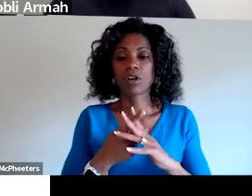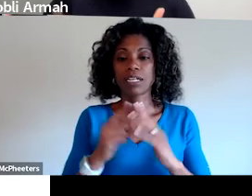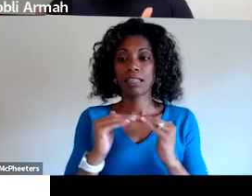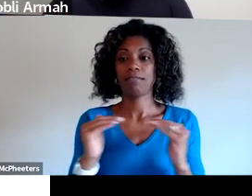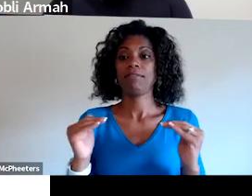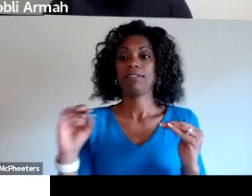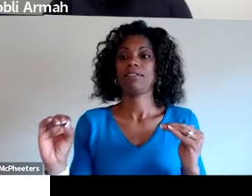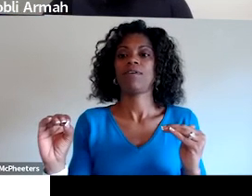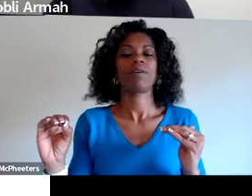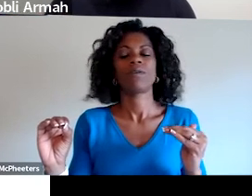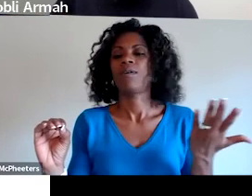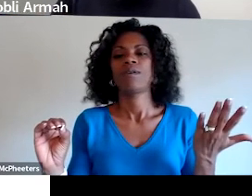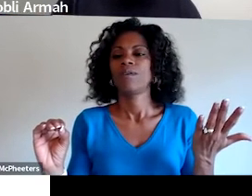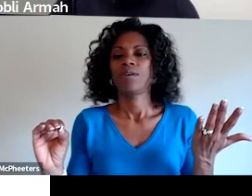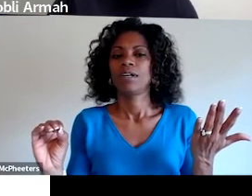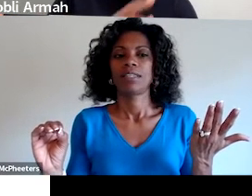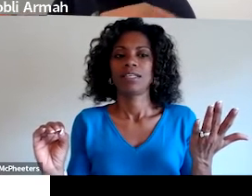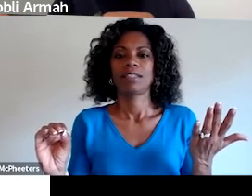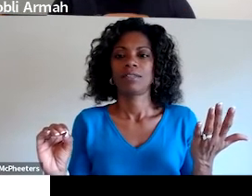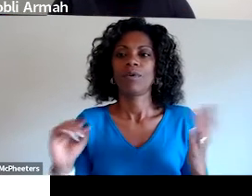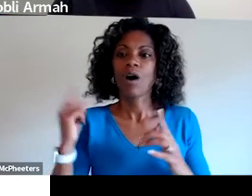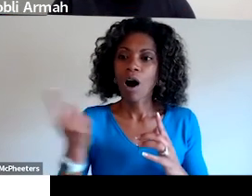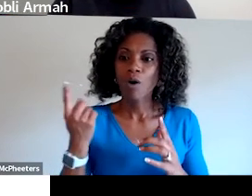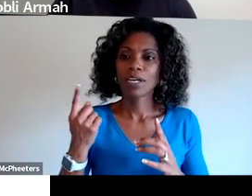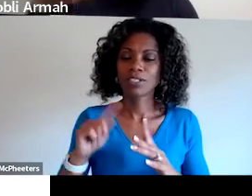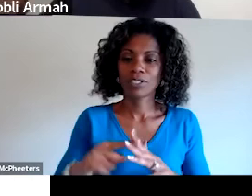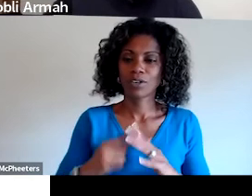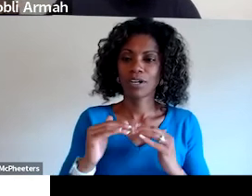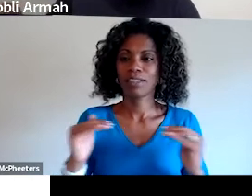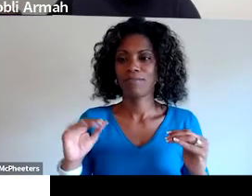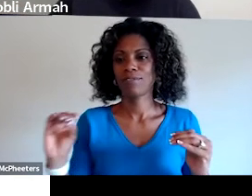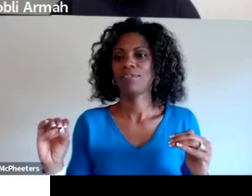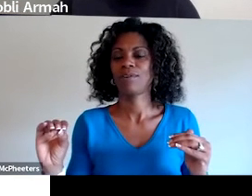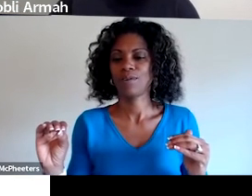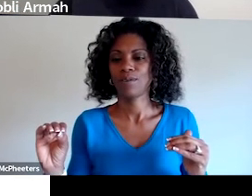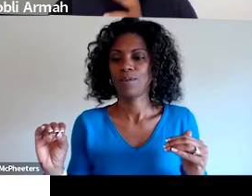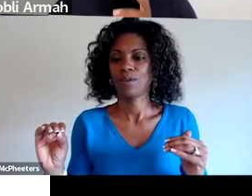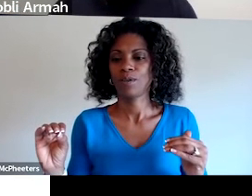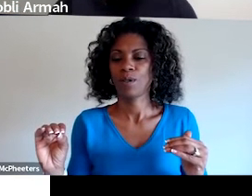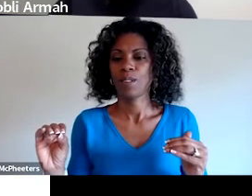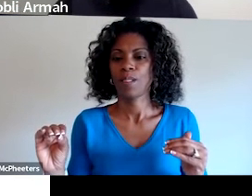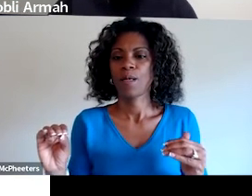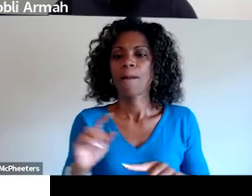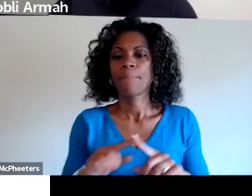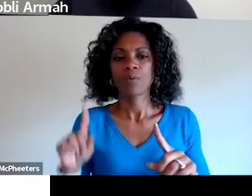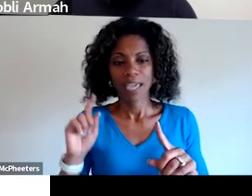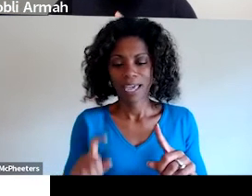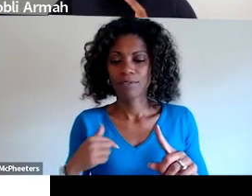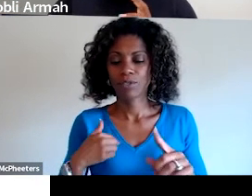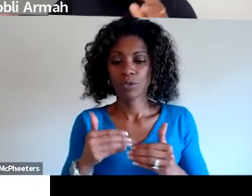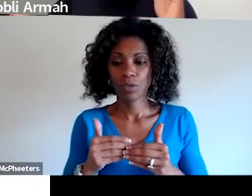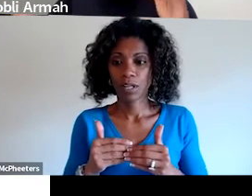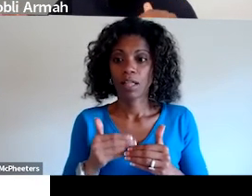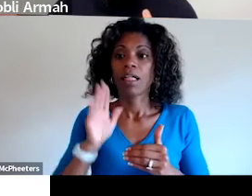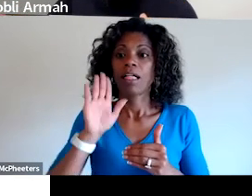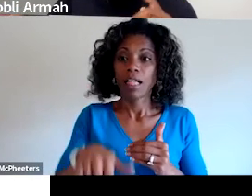done. There's been harm that has been caused, but how does our origin story affect what we're doing today? So you got to turn up the heat, and you have to